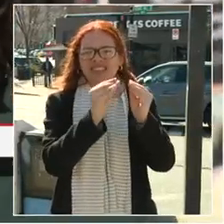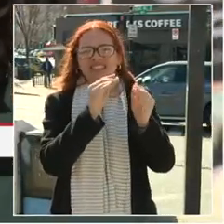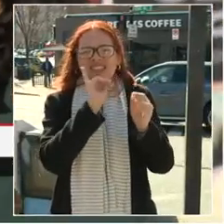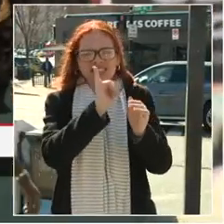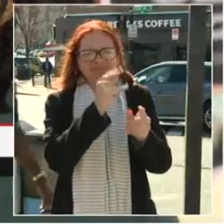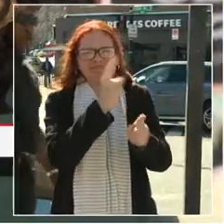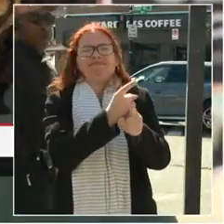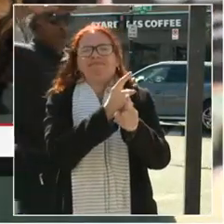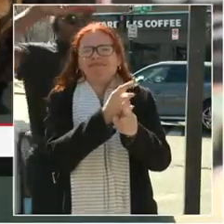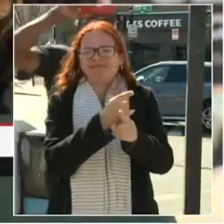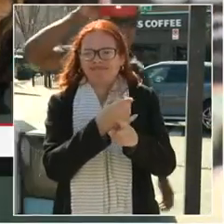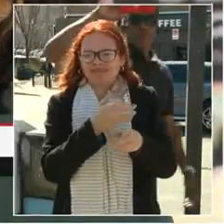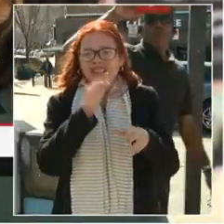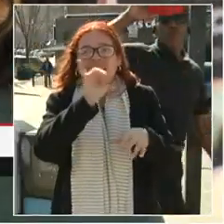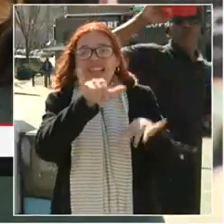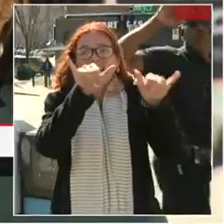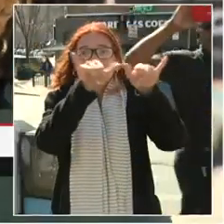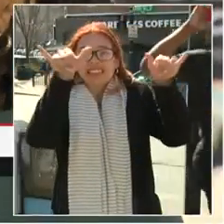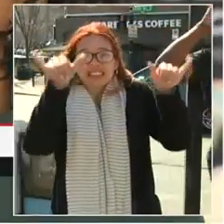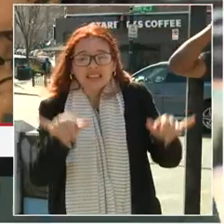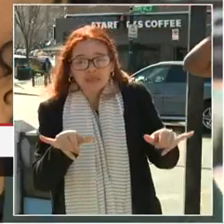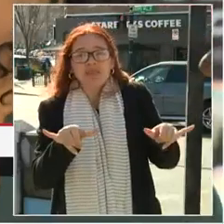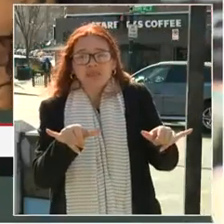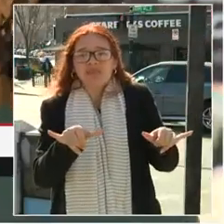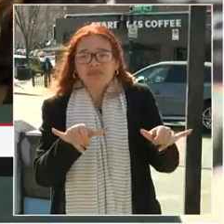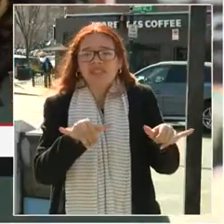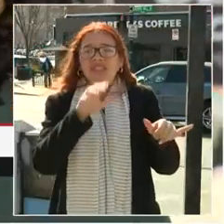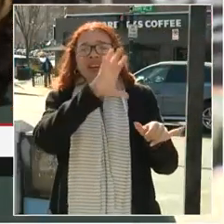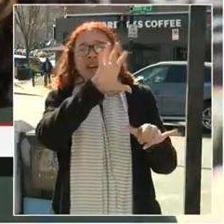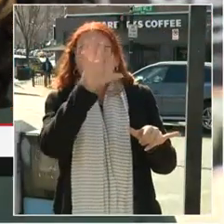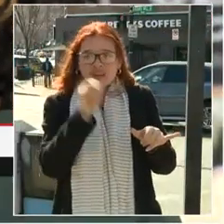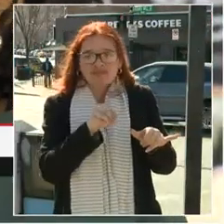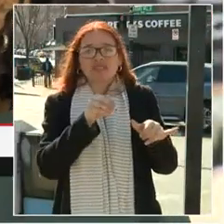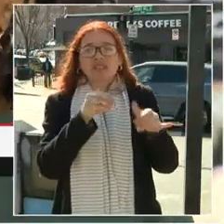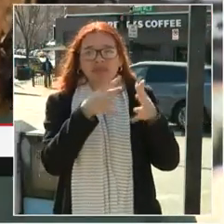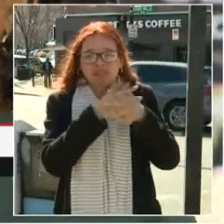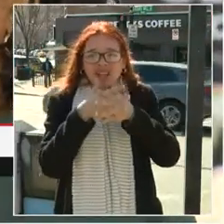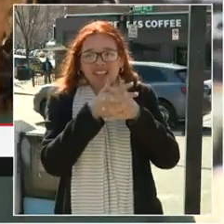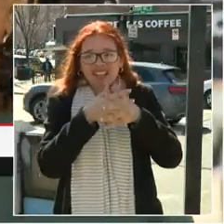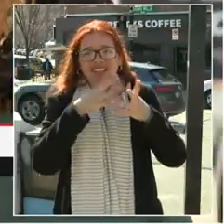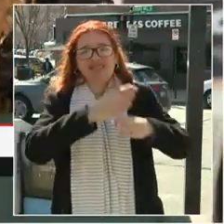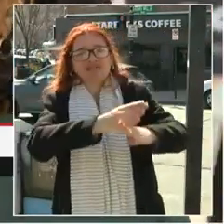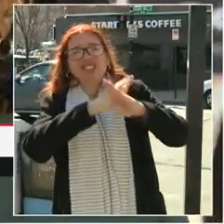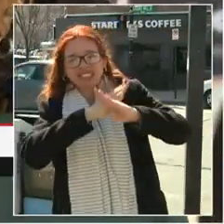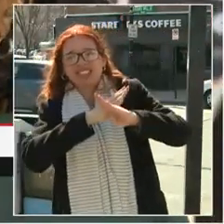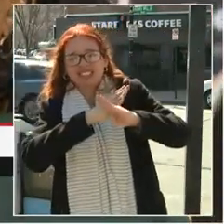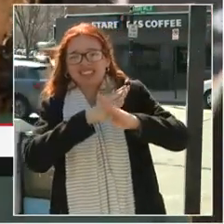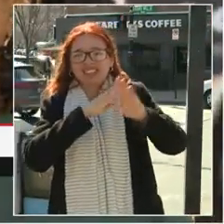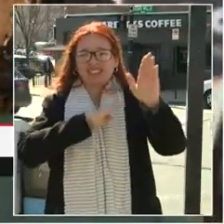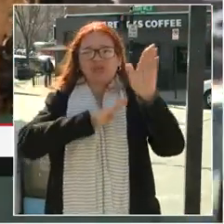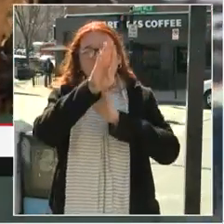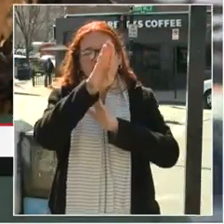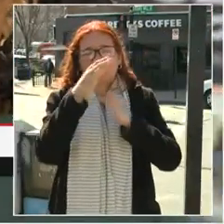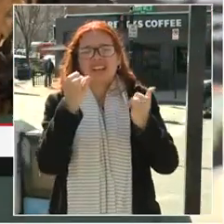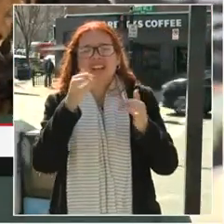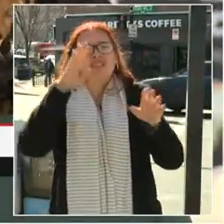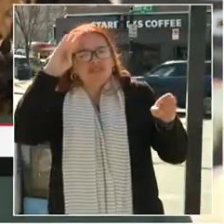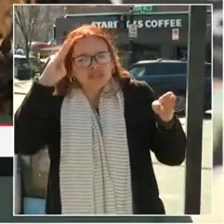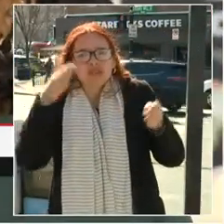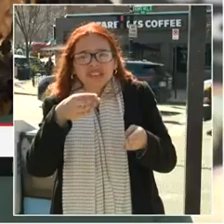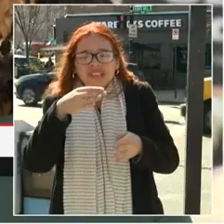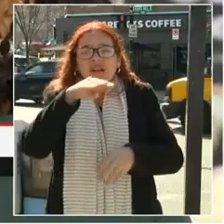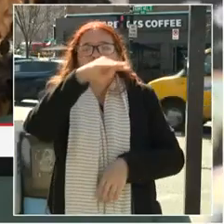have kept African Americans in our city from getting ahead. We're very focused right now on black home